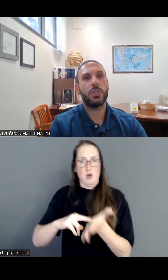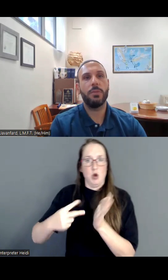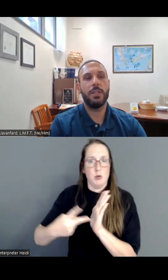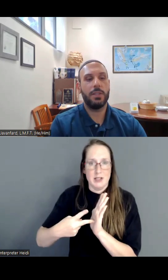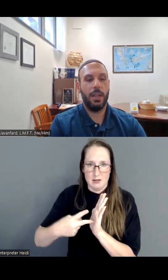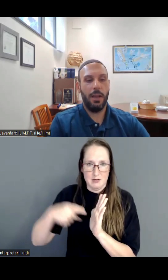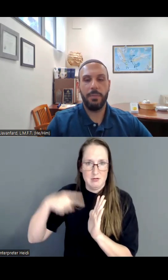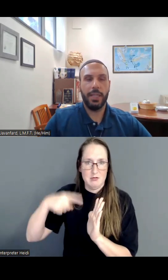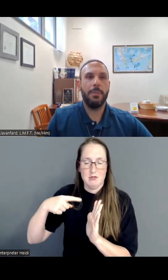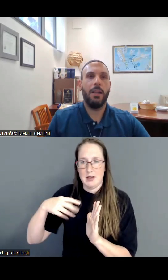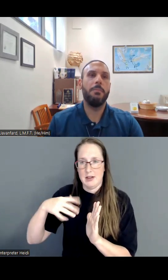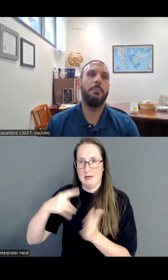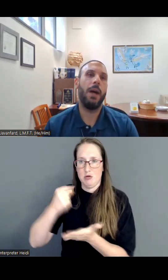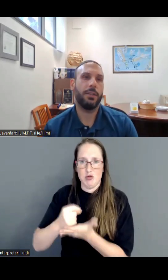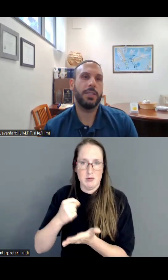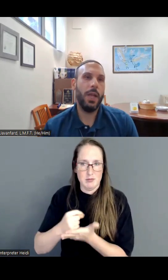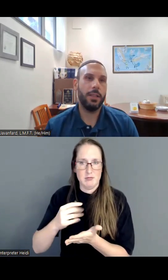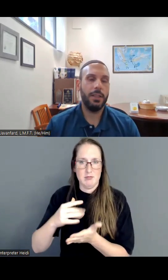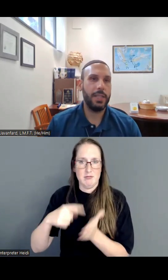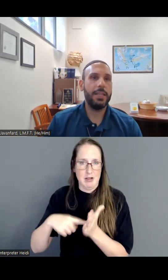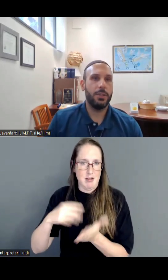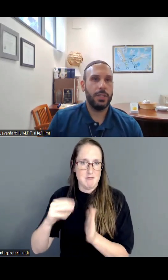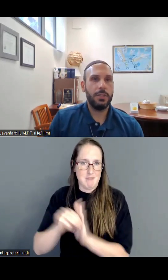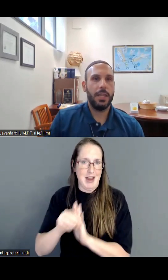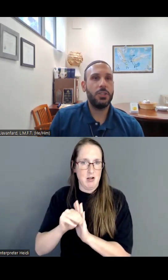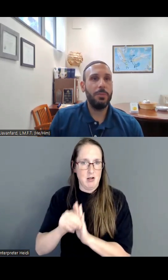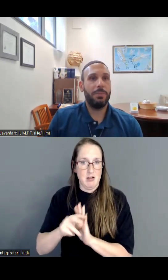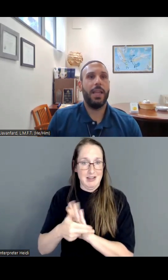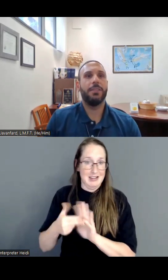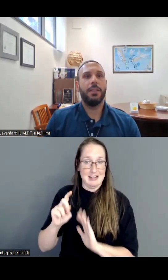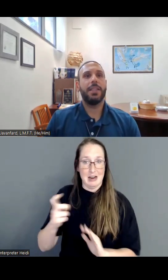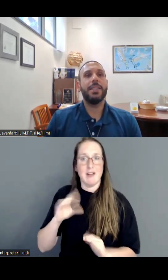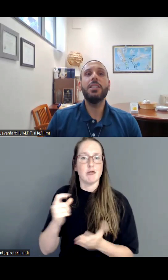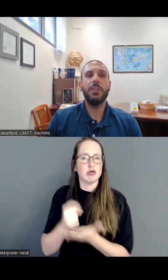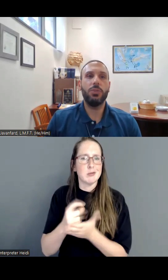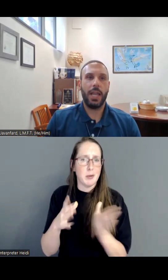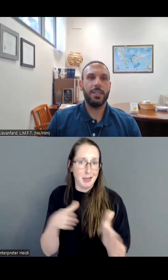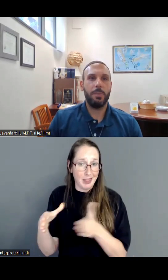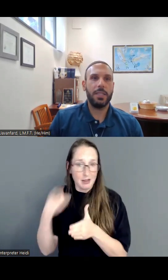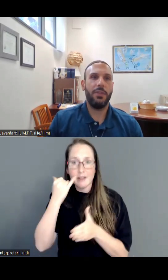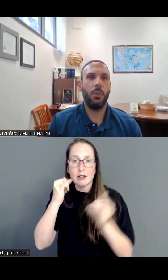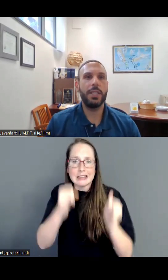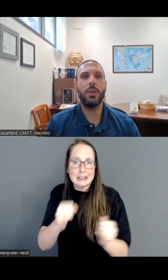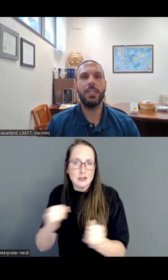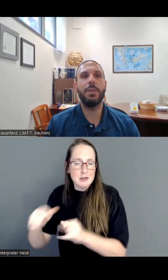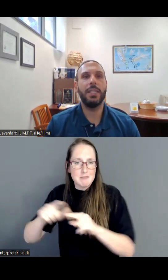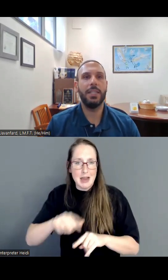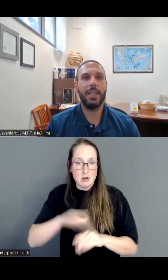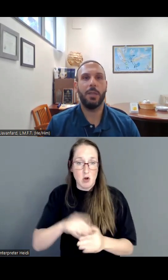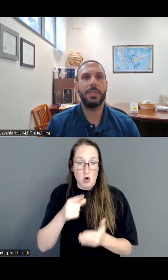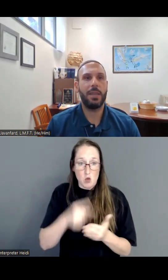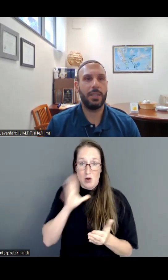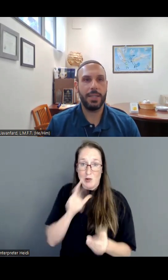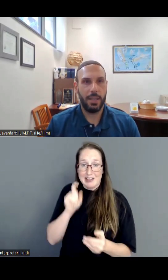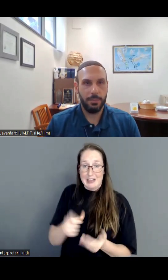the treatment billing model as well, a diagnosis and a treatment plan that is individualized based off of what is going to be needed